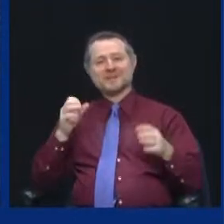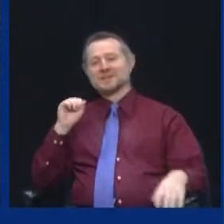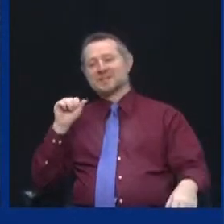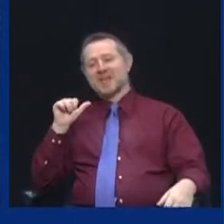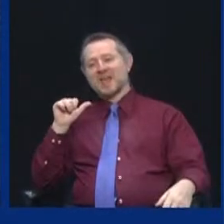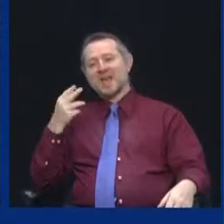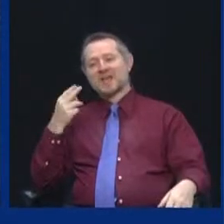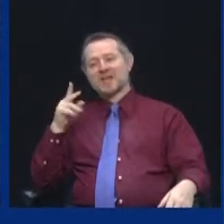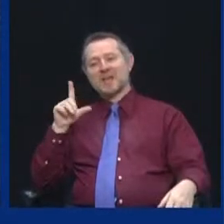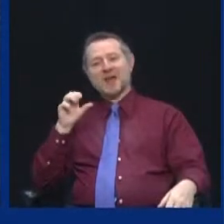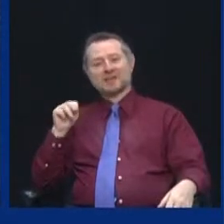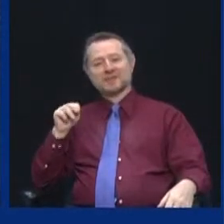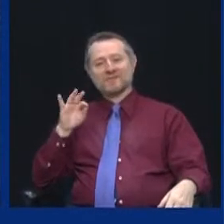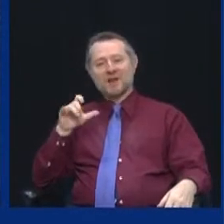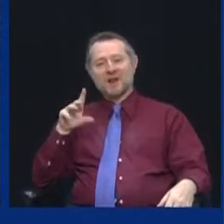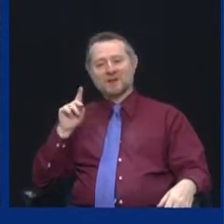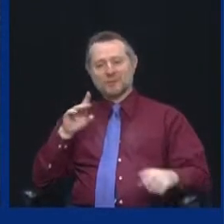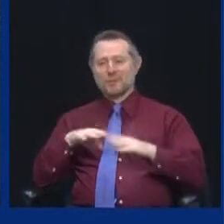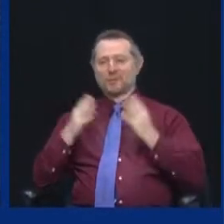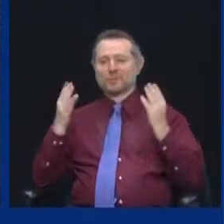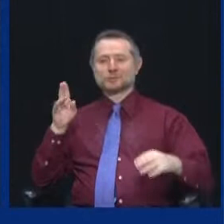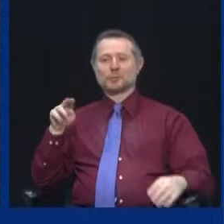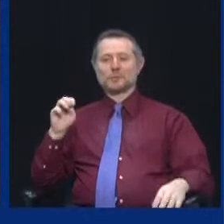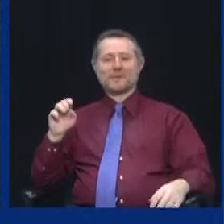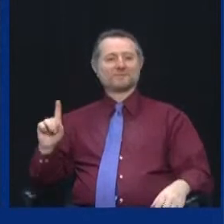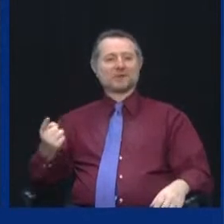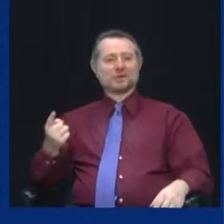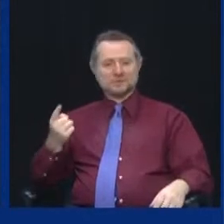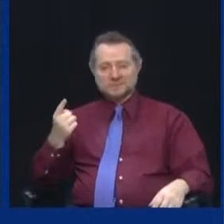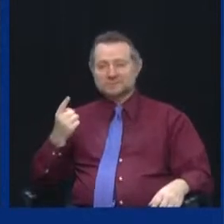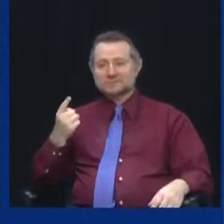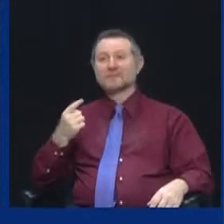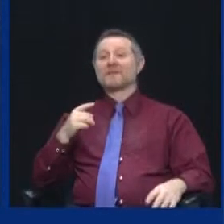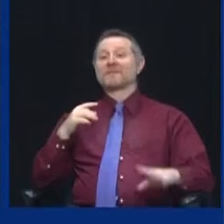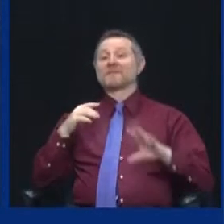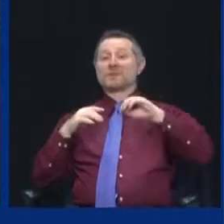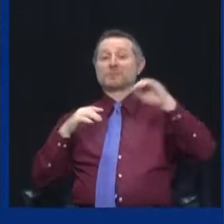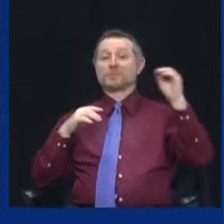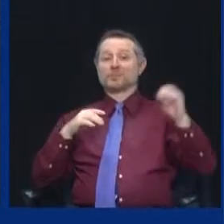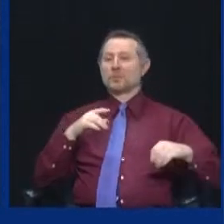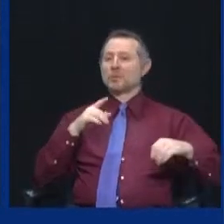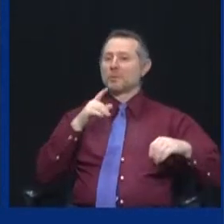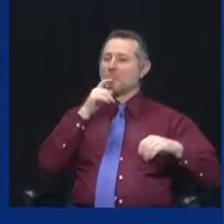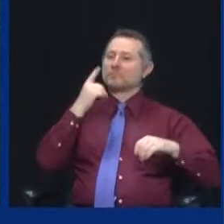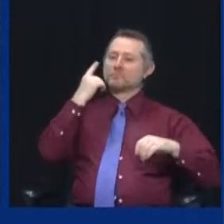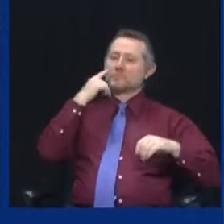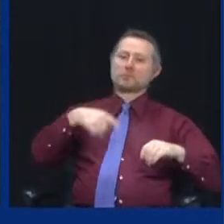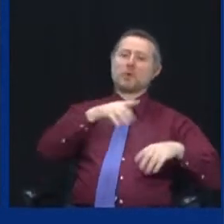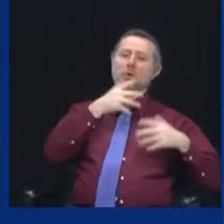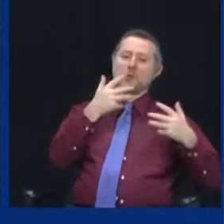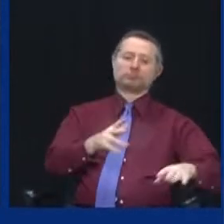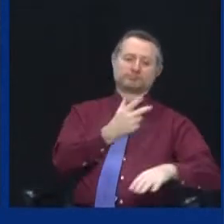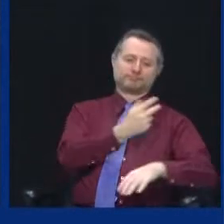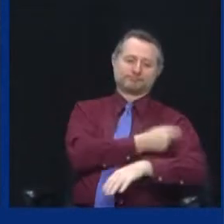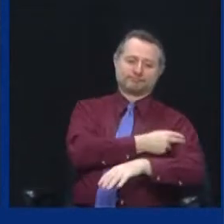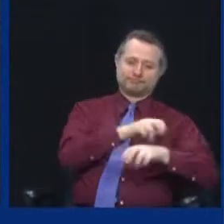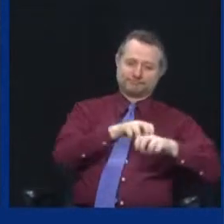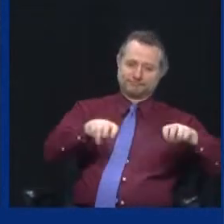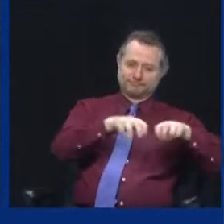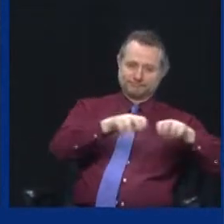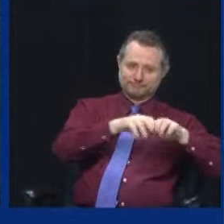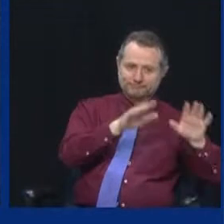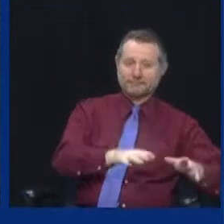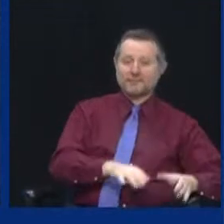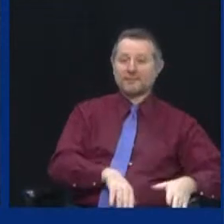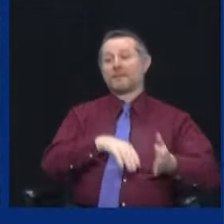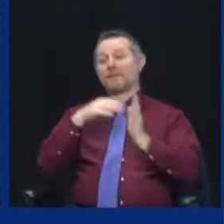Field opening on June 1. 50% vaccinated section, normal seating, 50%